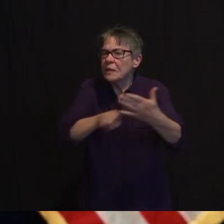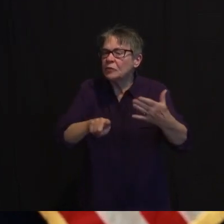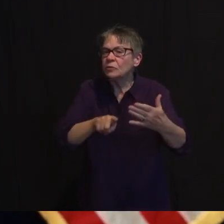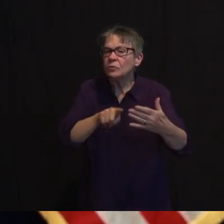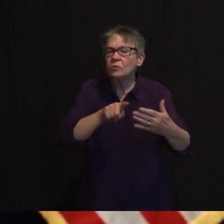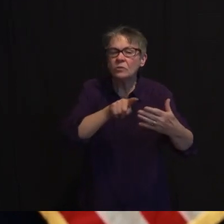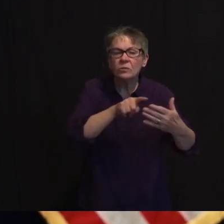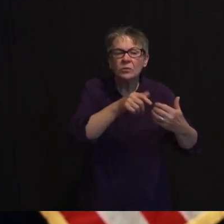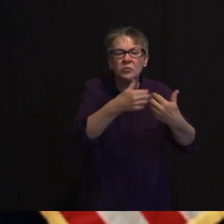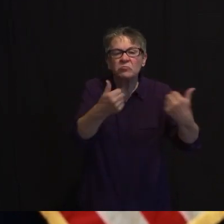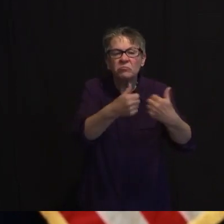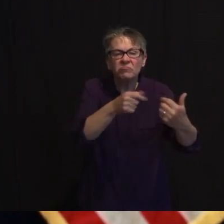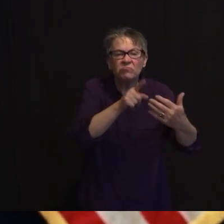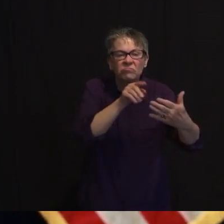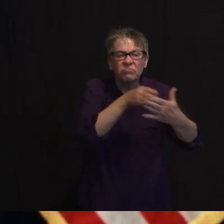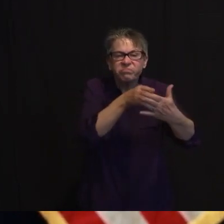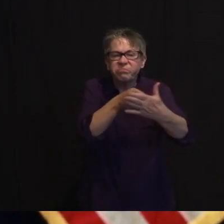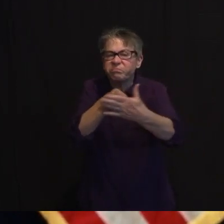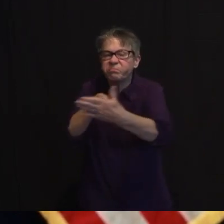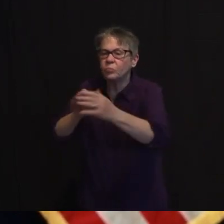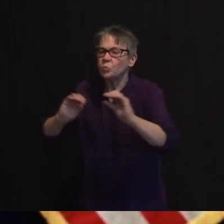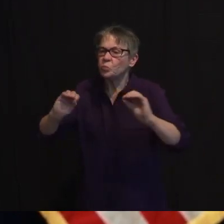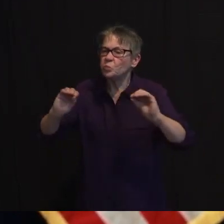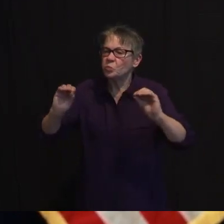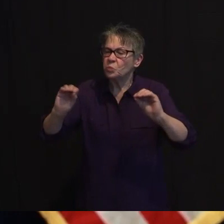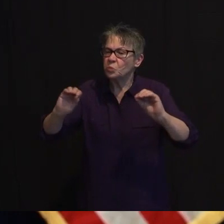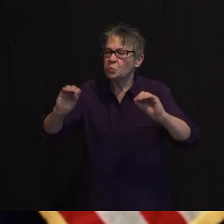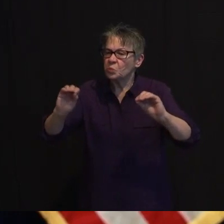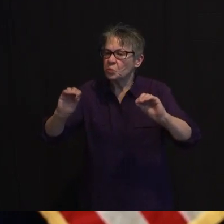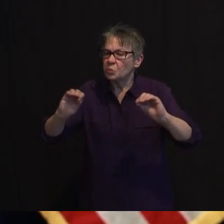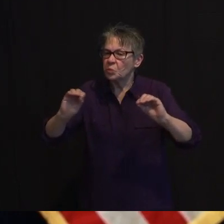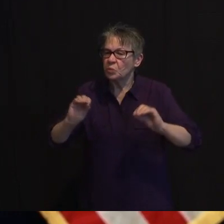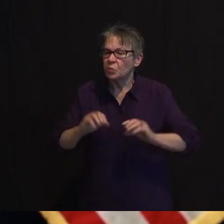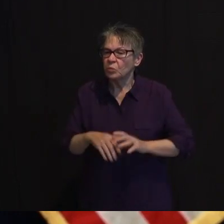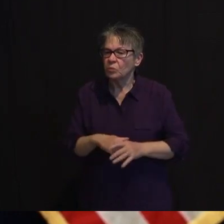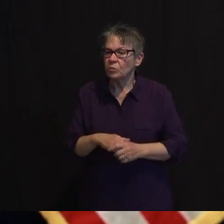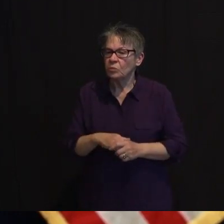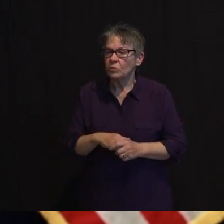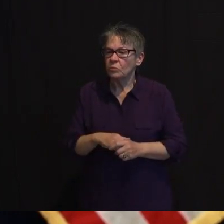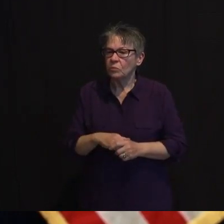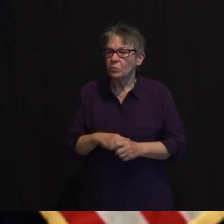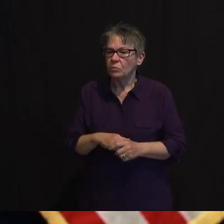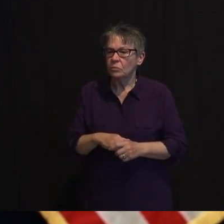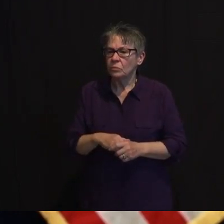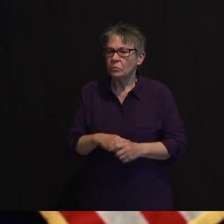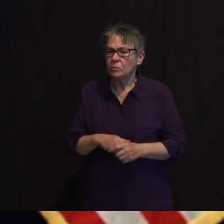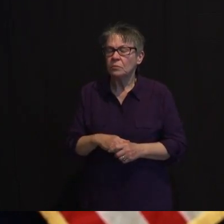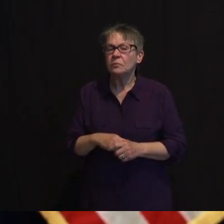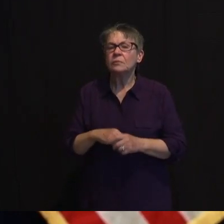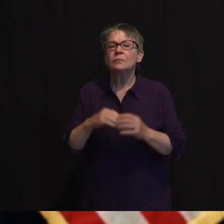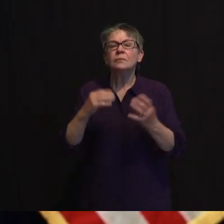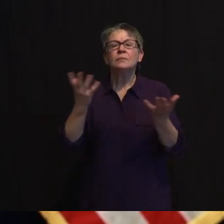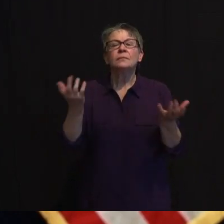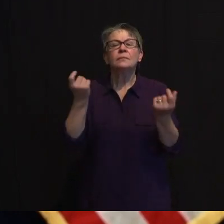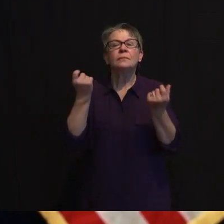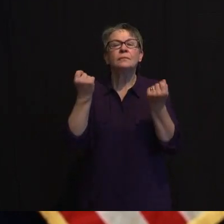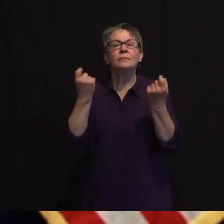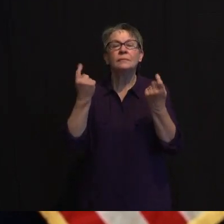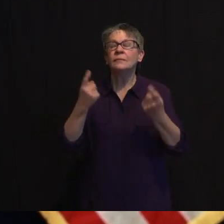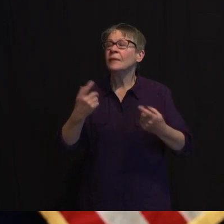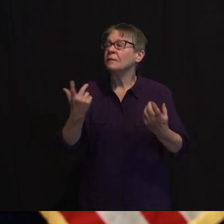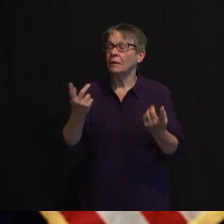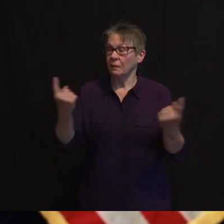and there's one ventilator, what are you going to do? Is it the first person who shows up? Again, God forbid it would happen, but